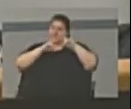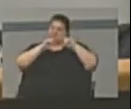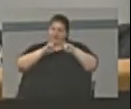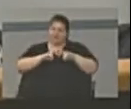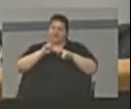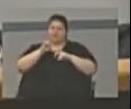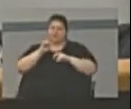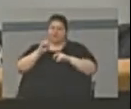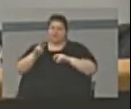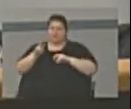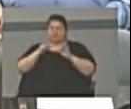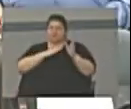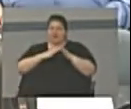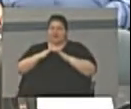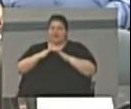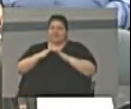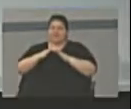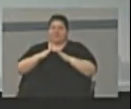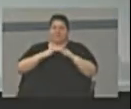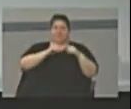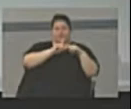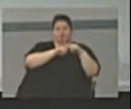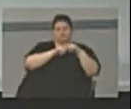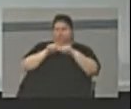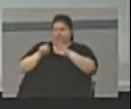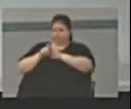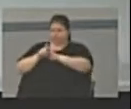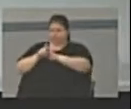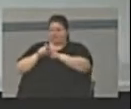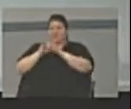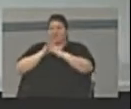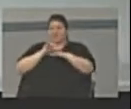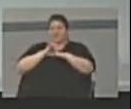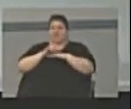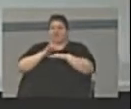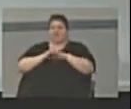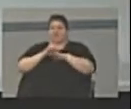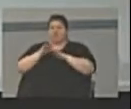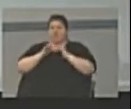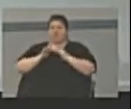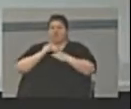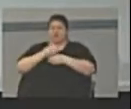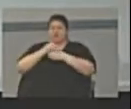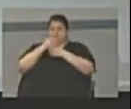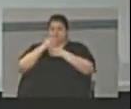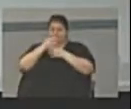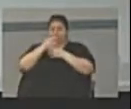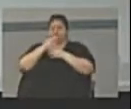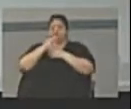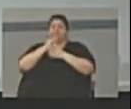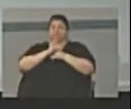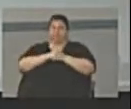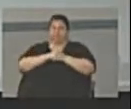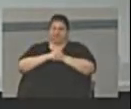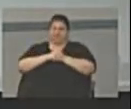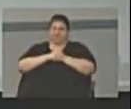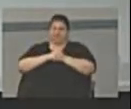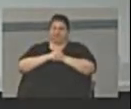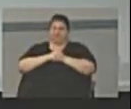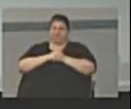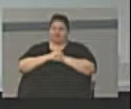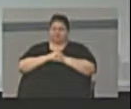point, looking at its strengths and weaknesses. And again, that's available on the thumb drive I provided to you, as well as the